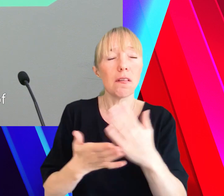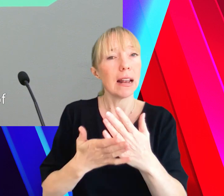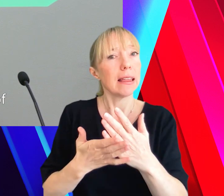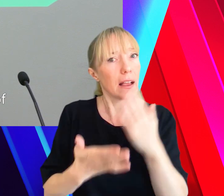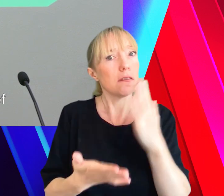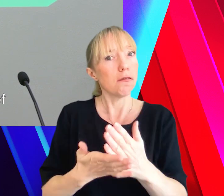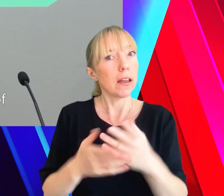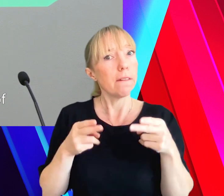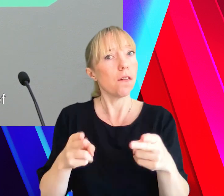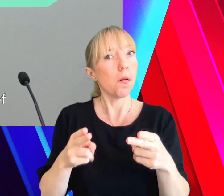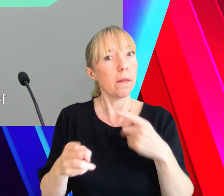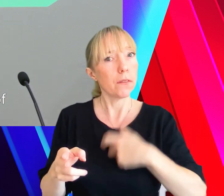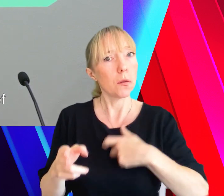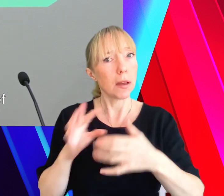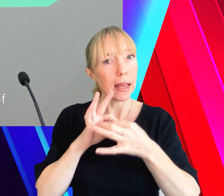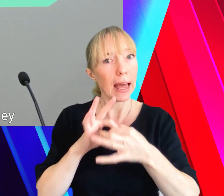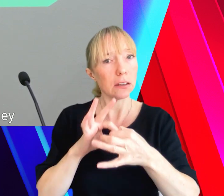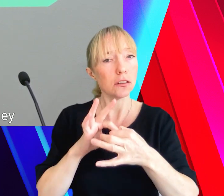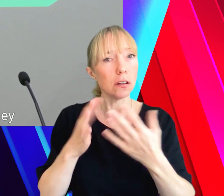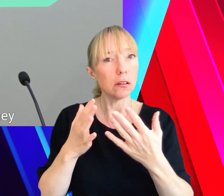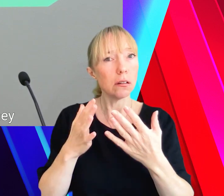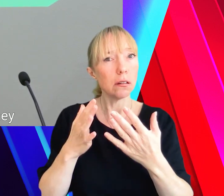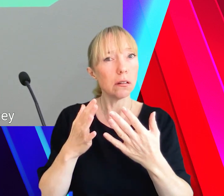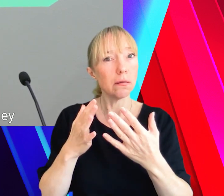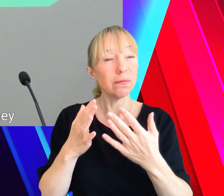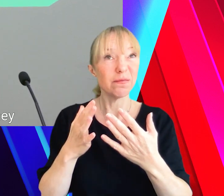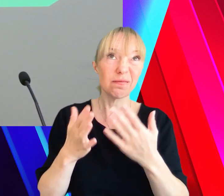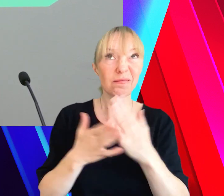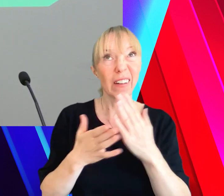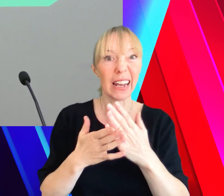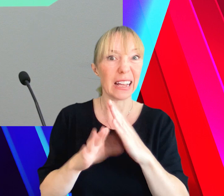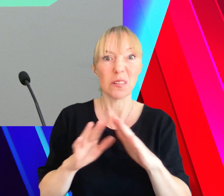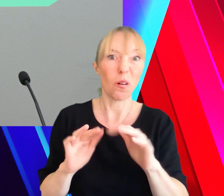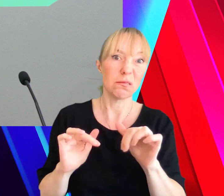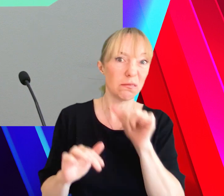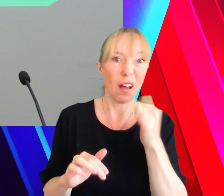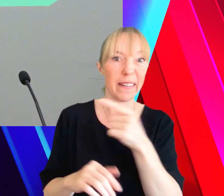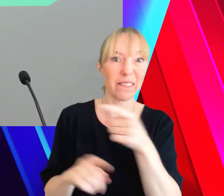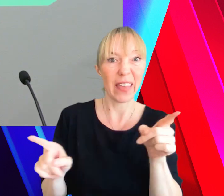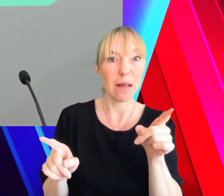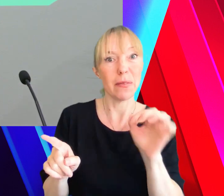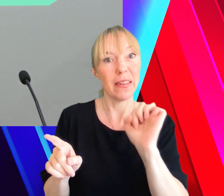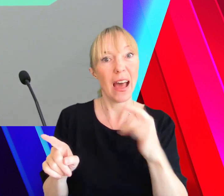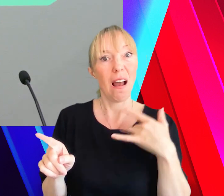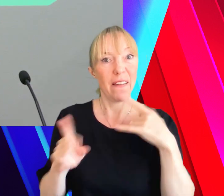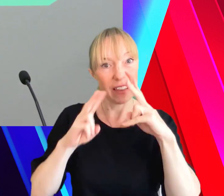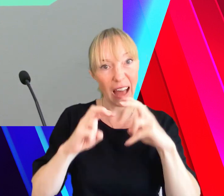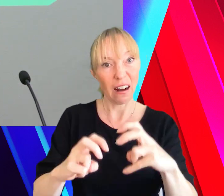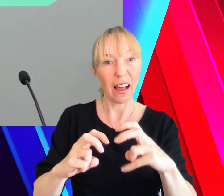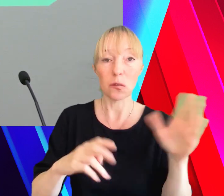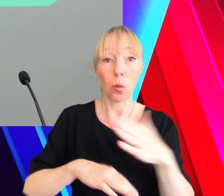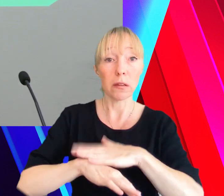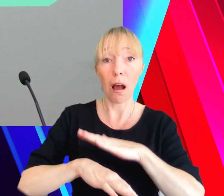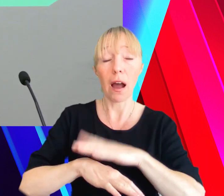of, human connection in a way. So it's very, very, and obviously, yes, it does sort of essentially suck for them that they're having their sort of lives